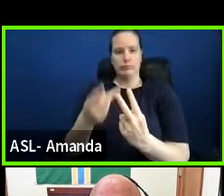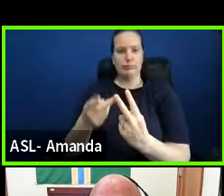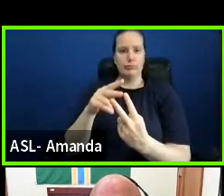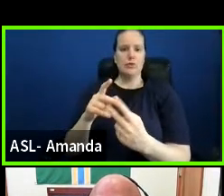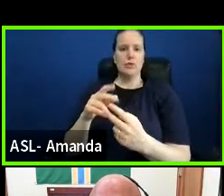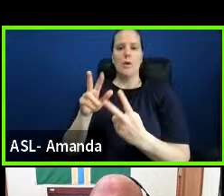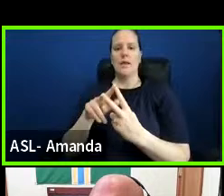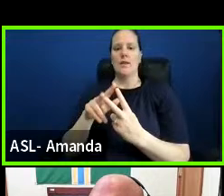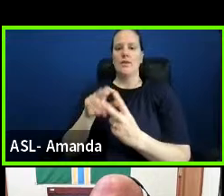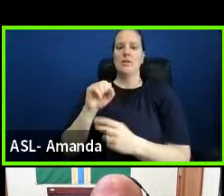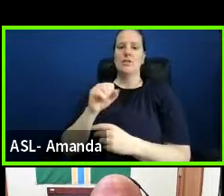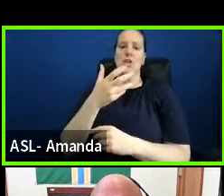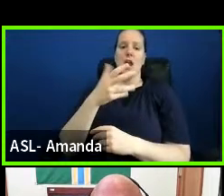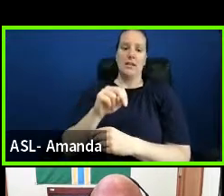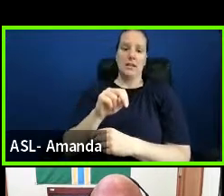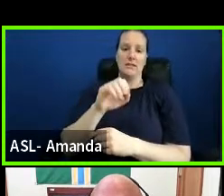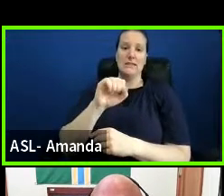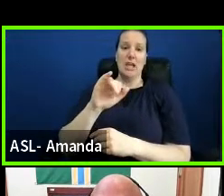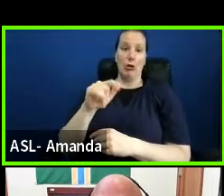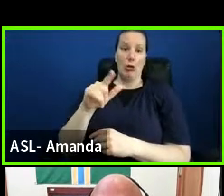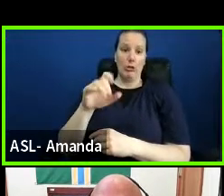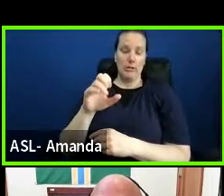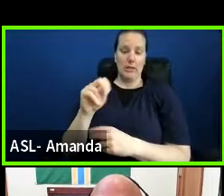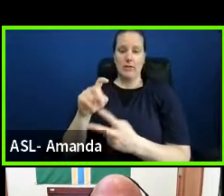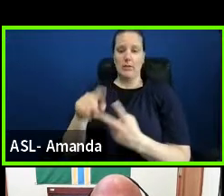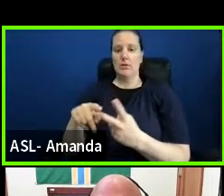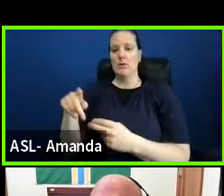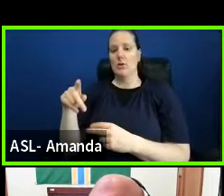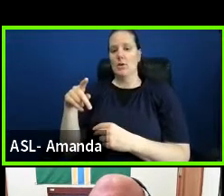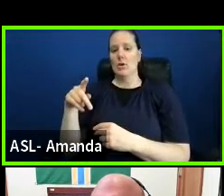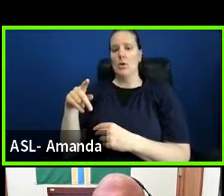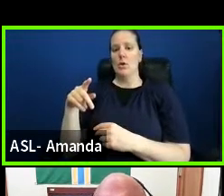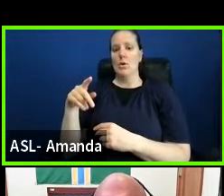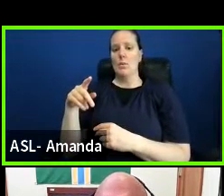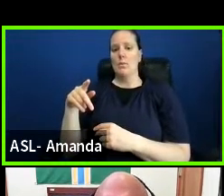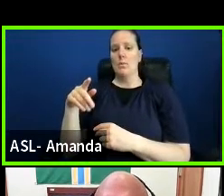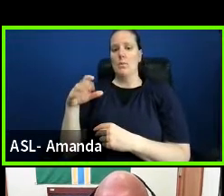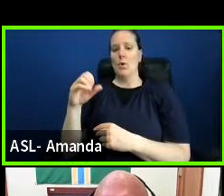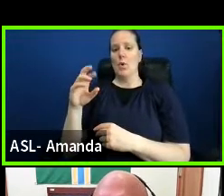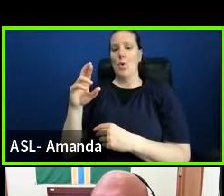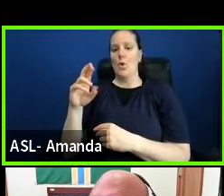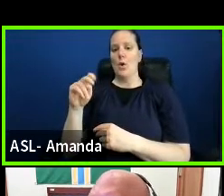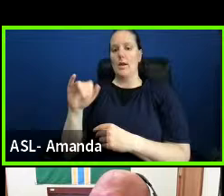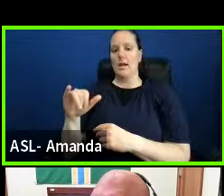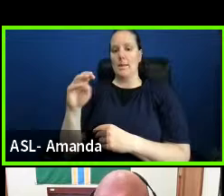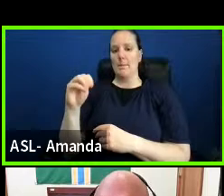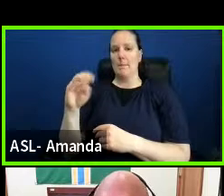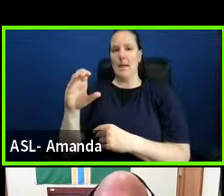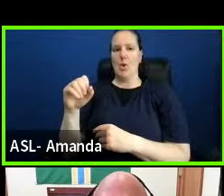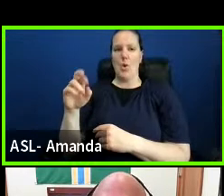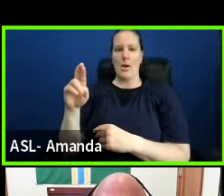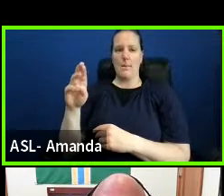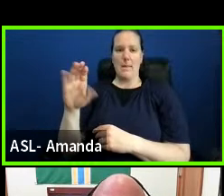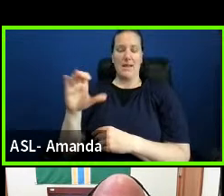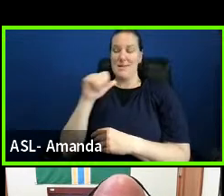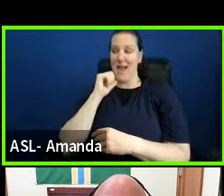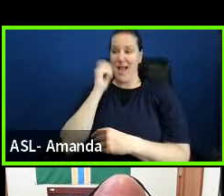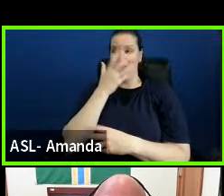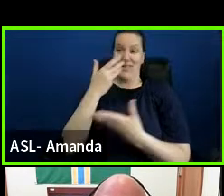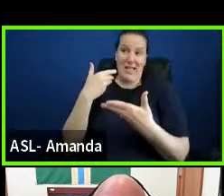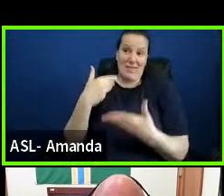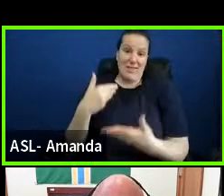either going to be Shannon Singleton or Courtney McCormick. Which I feel like Courtney McCormick does not look like this.